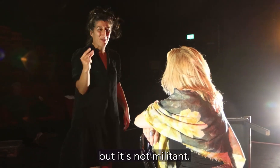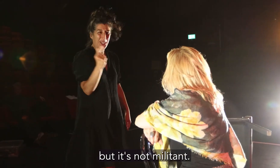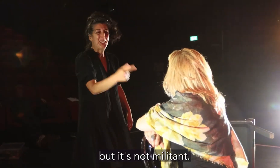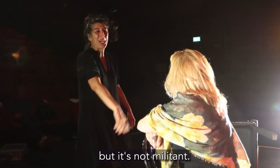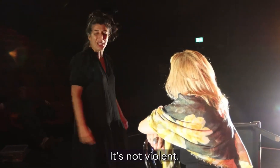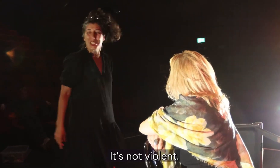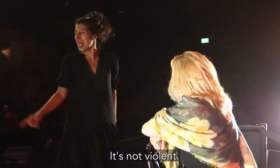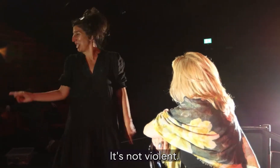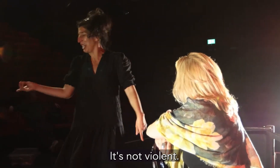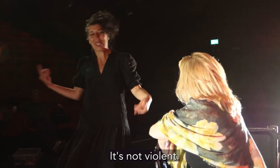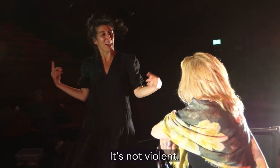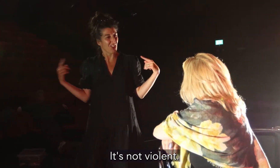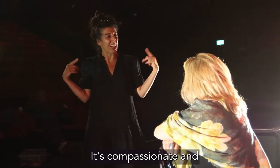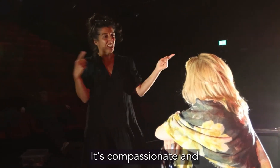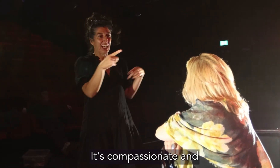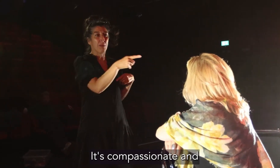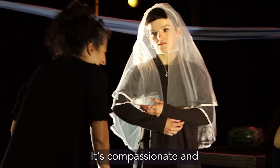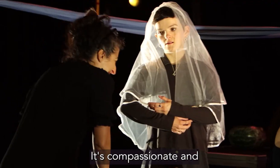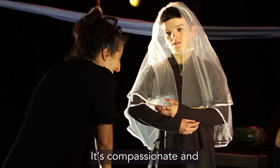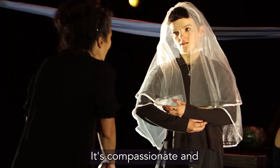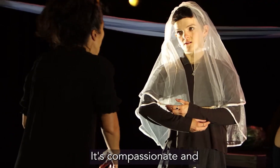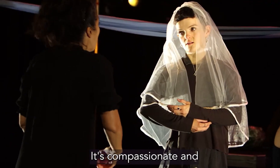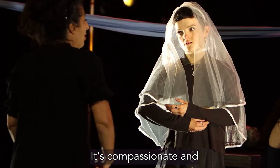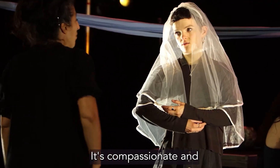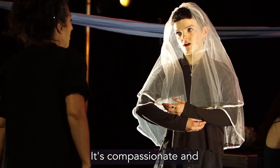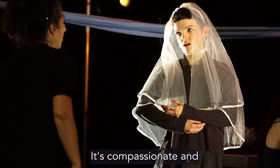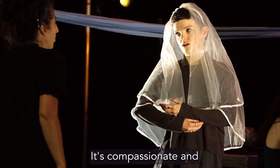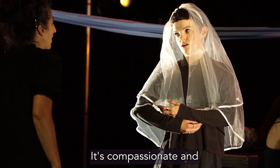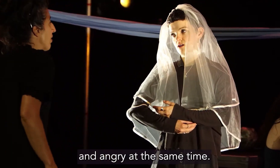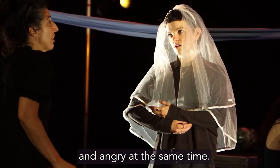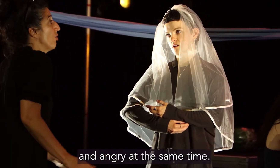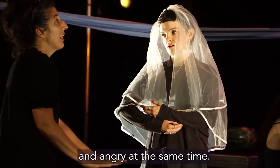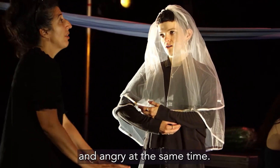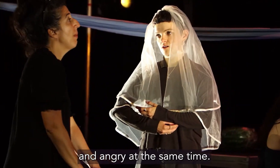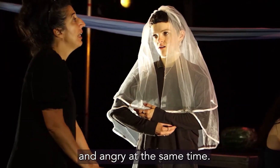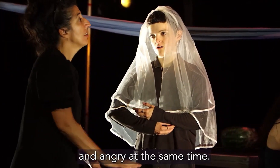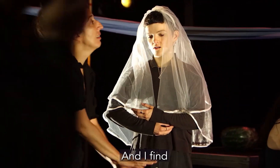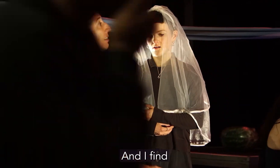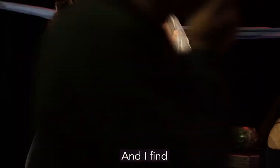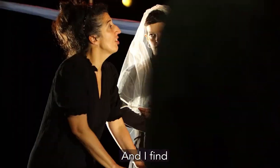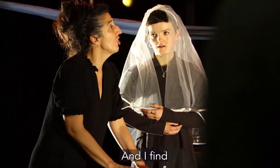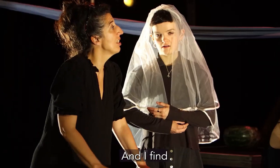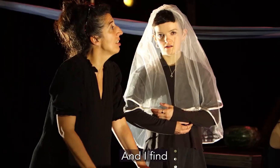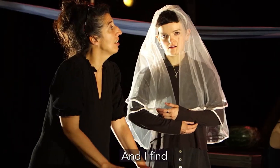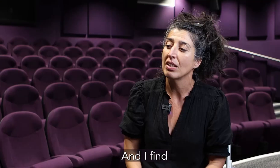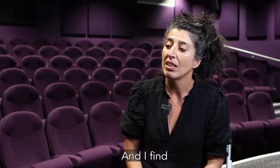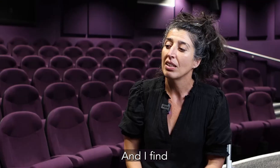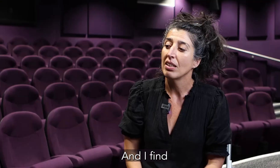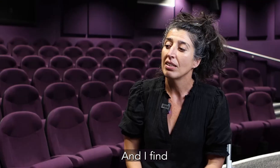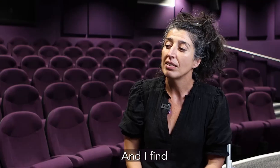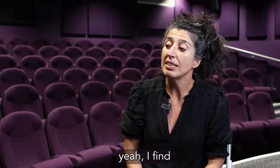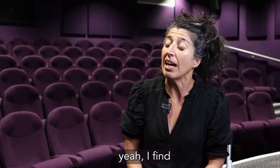it's not militant. It's not violent. It's compassionate and angry at the same time, and I find